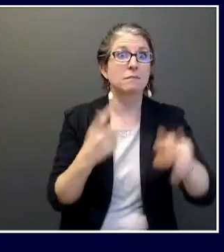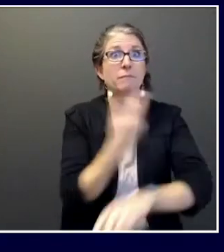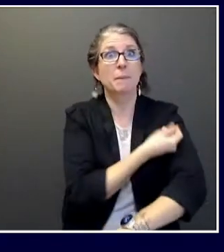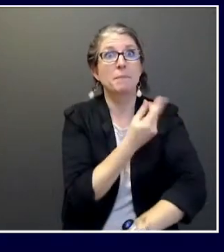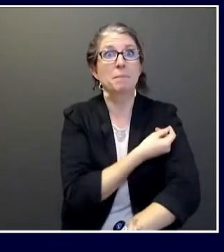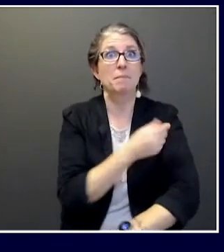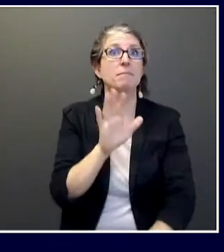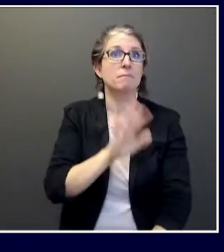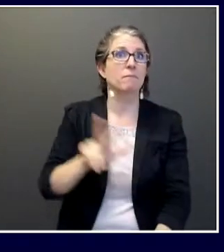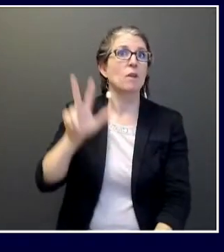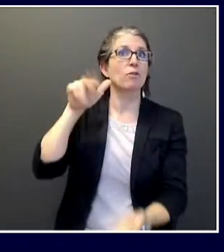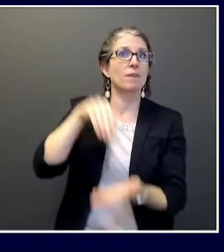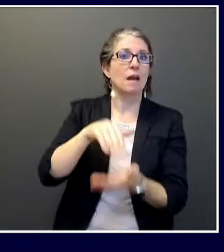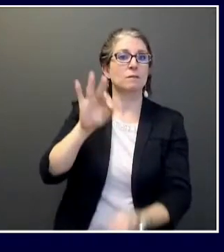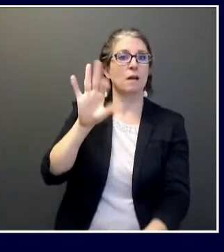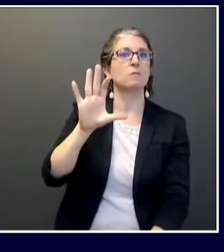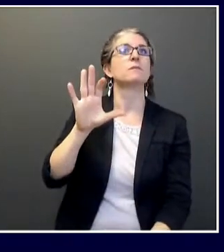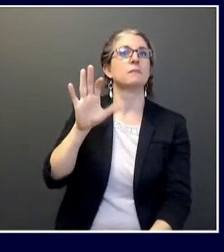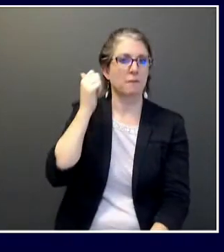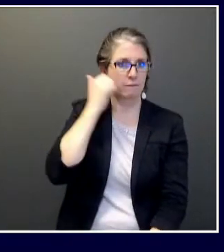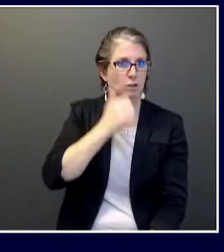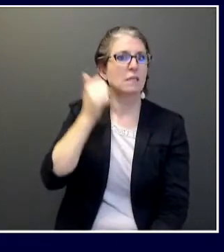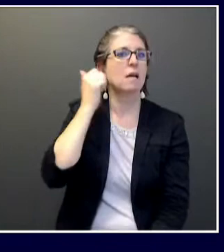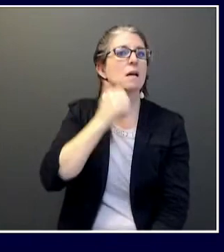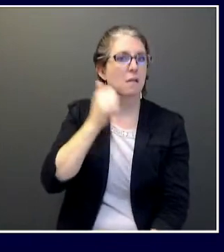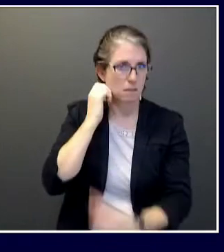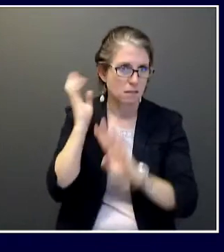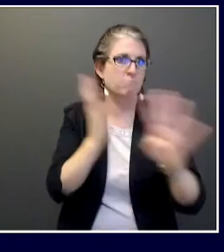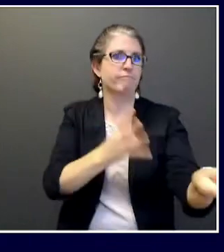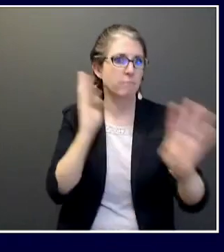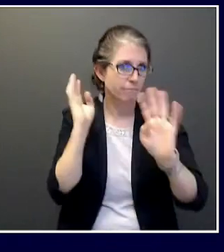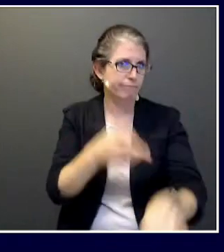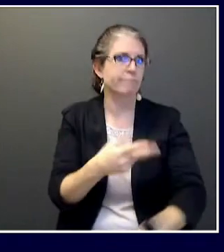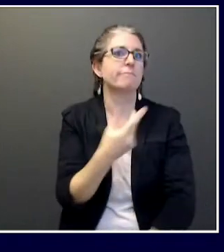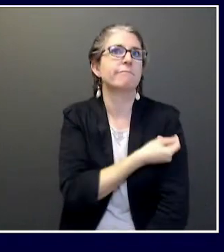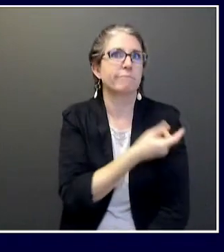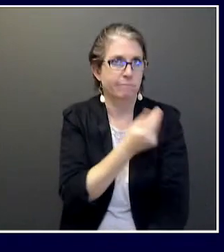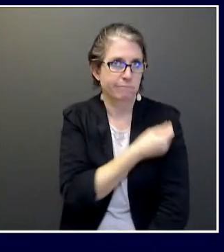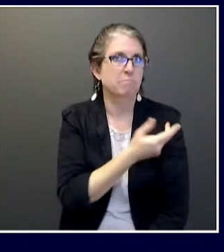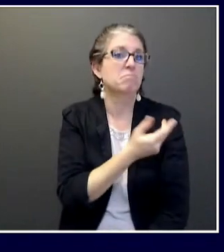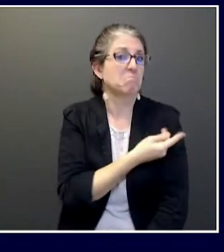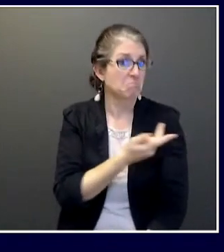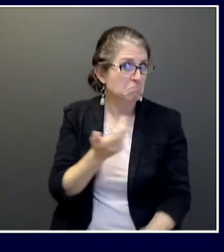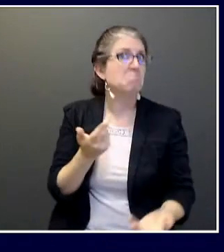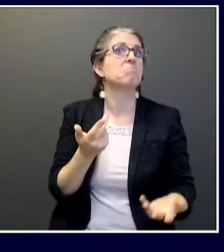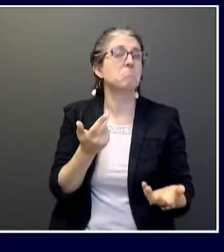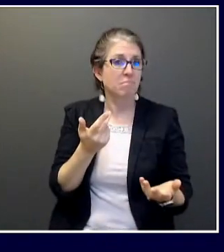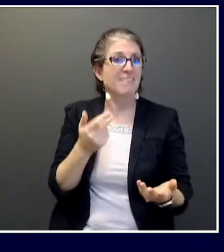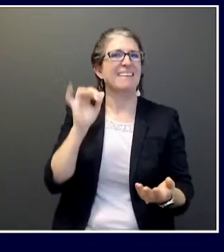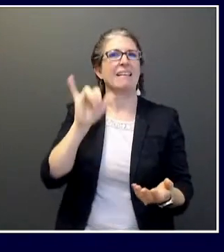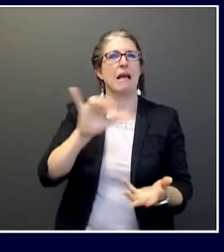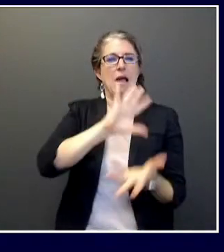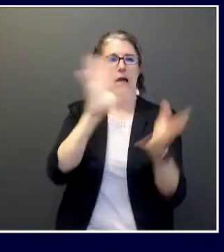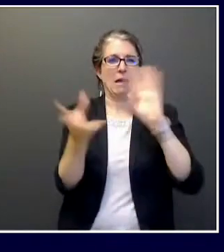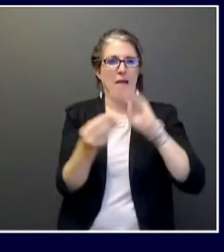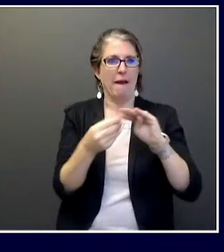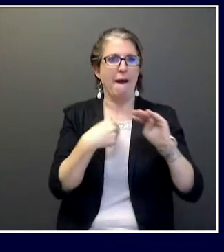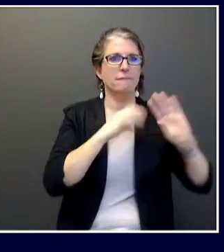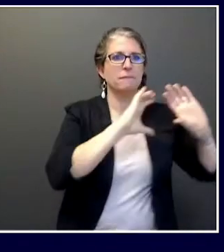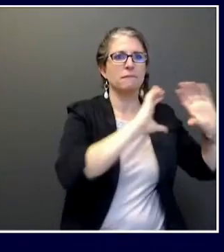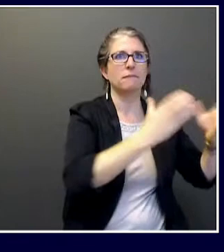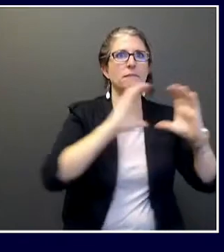day right now. But there is variation in that number among first, final, and booster